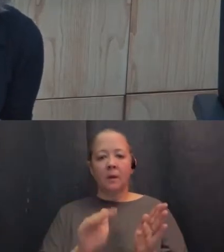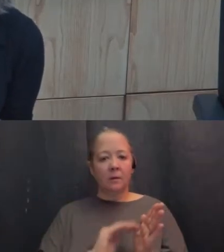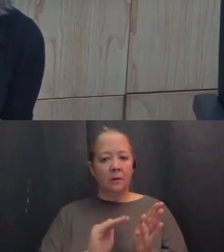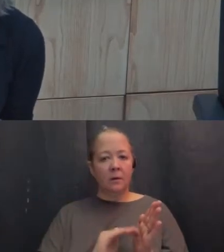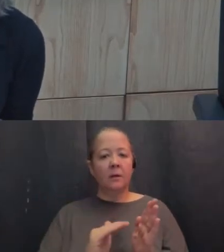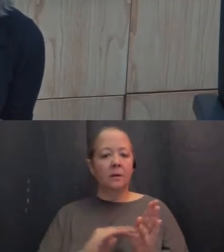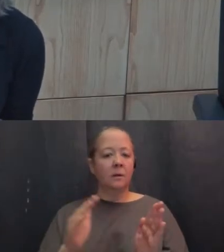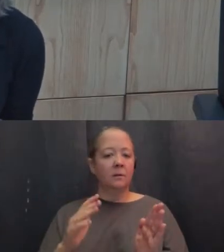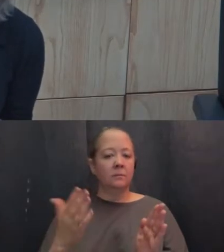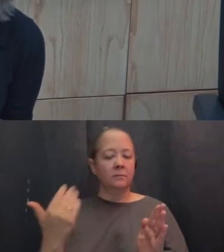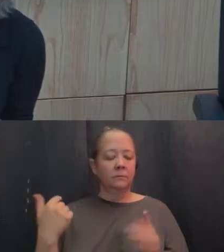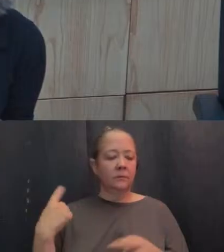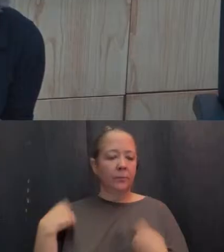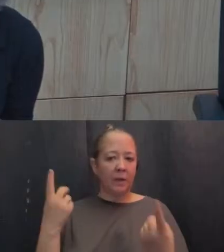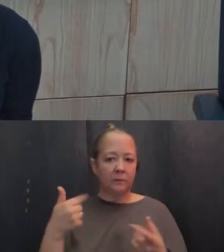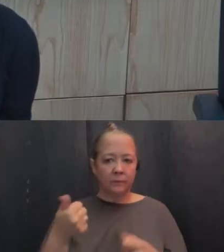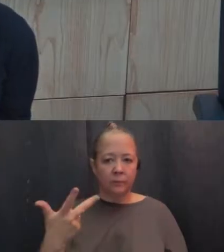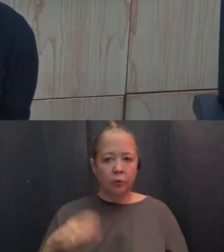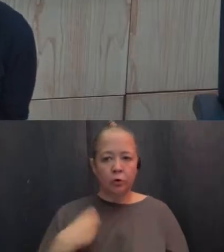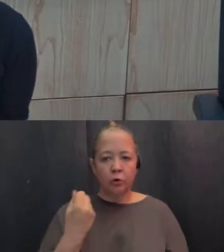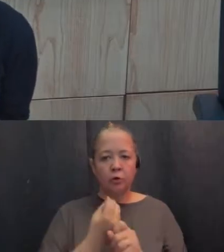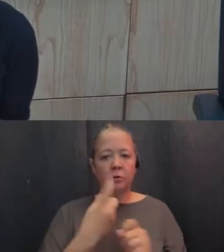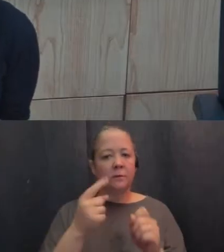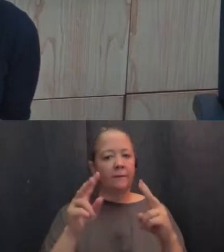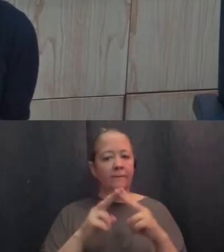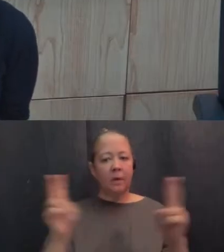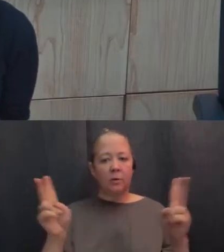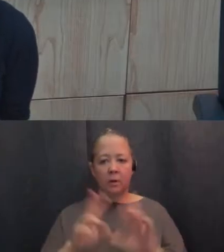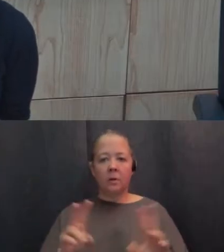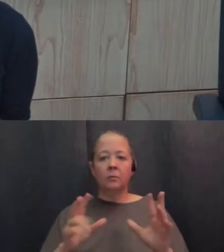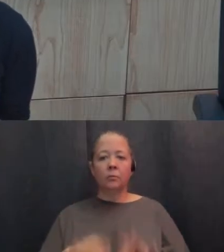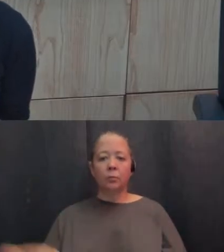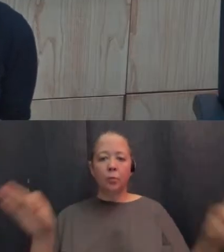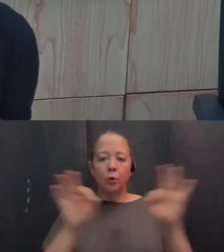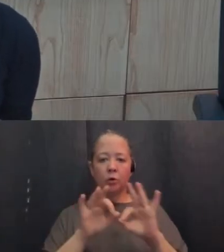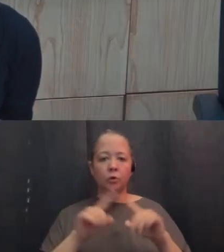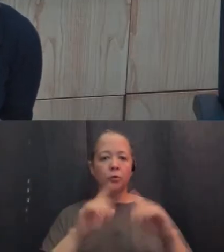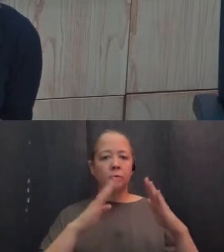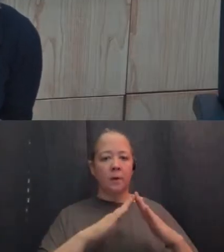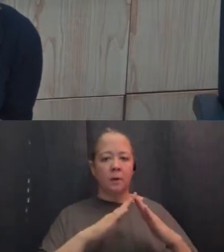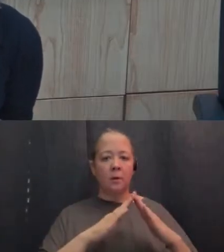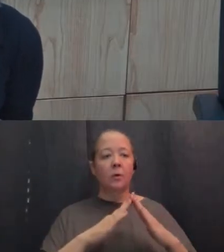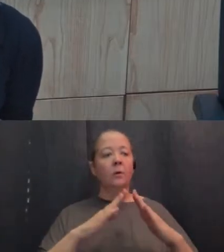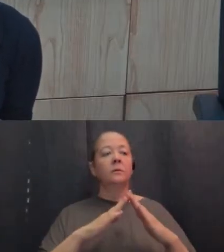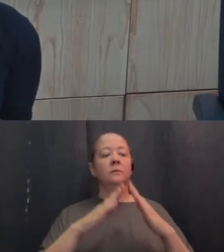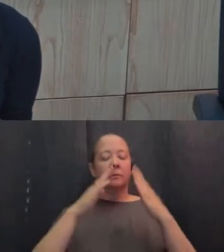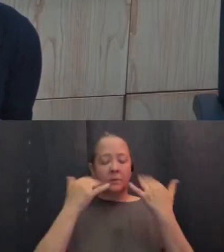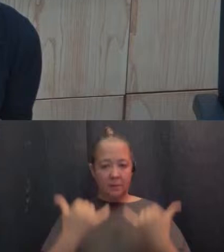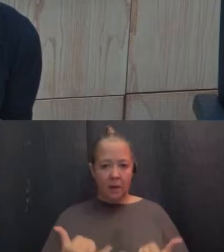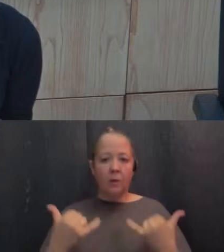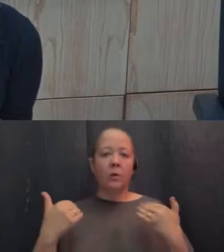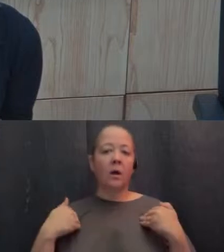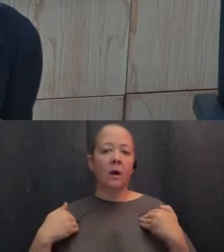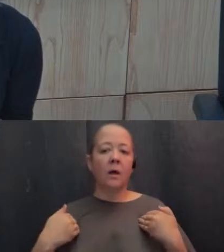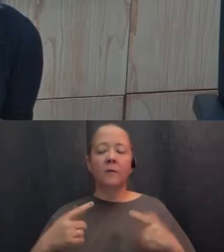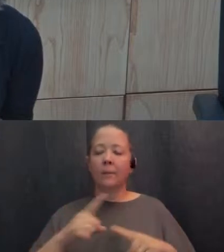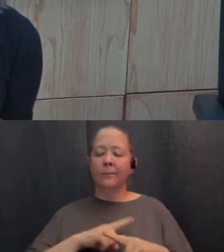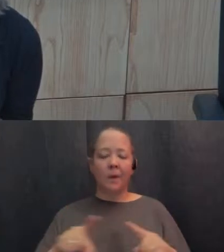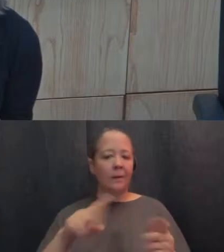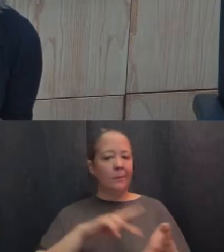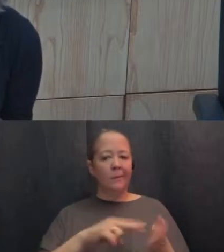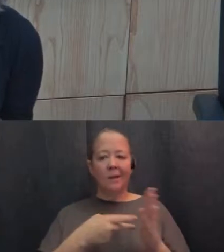really important to the town. And we have that now, but that means that we can't count